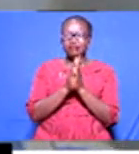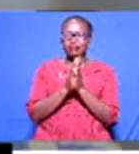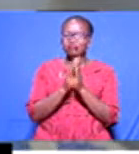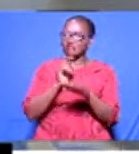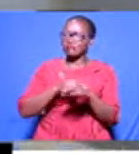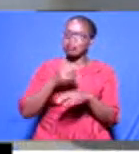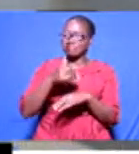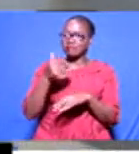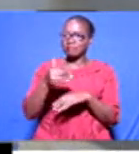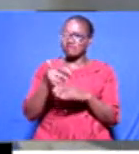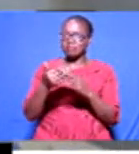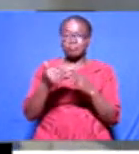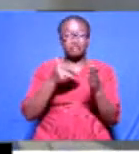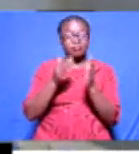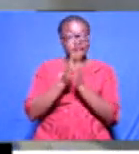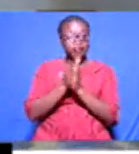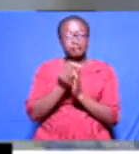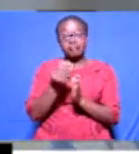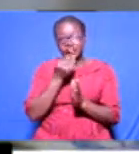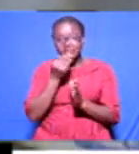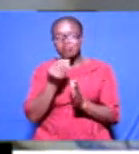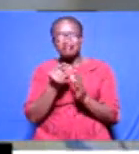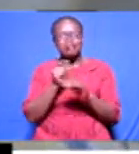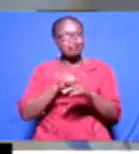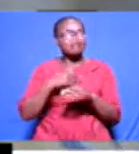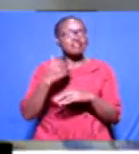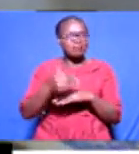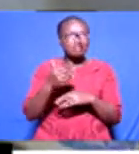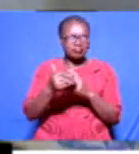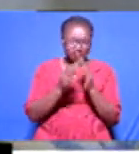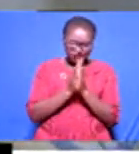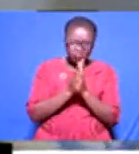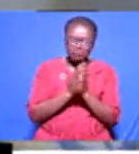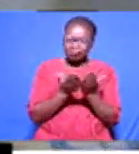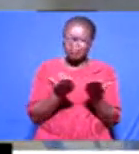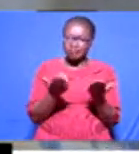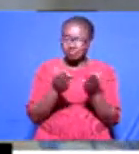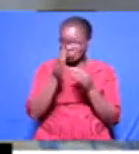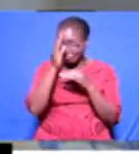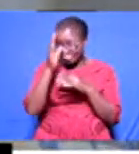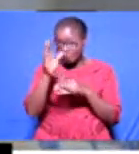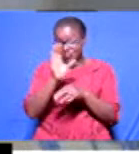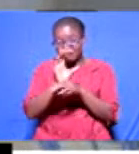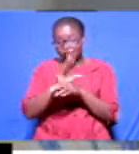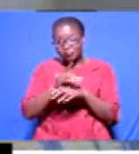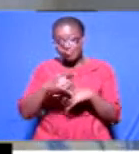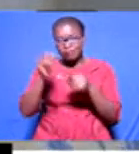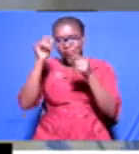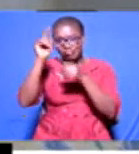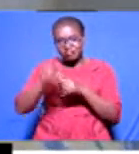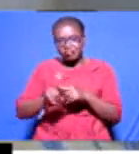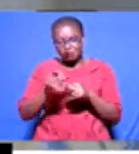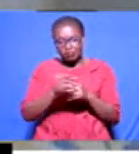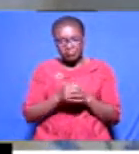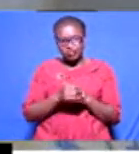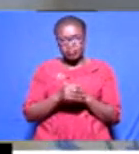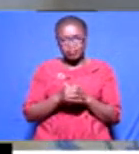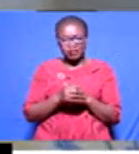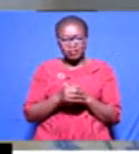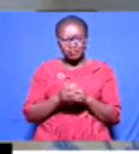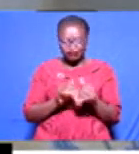kama tujakula tunaomba, kila mahali tunaomba. Sundays tunaenda kanisa na